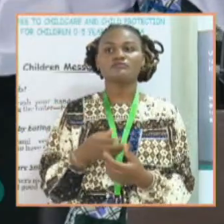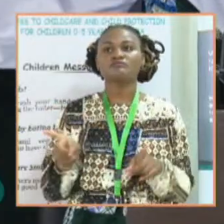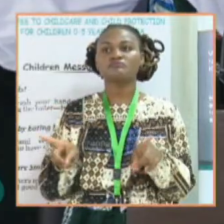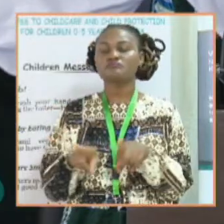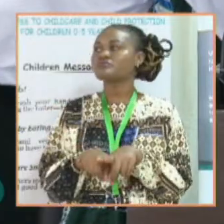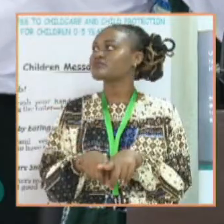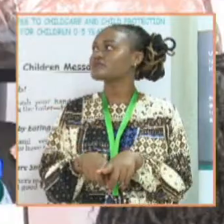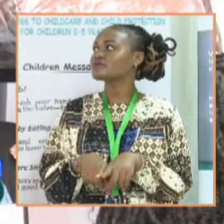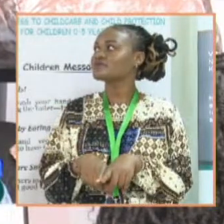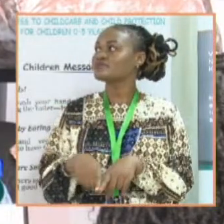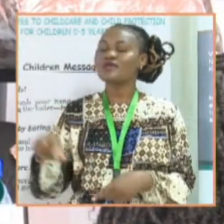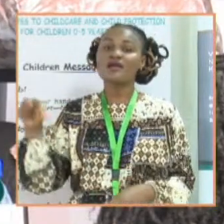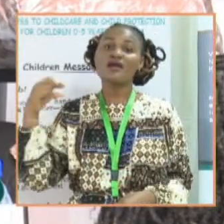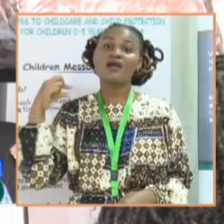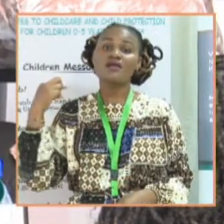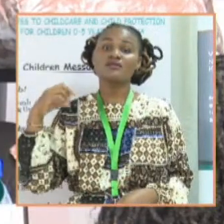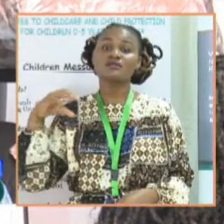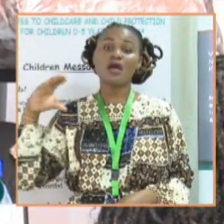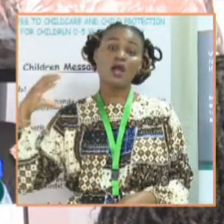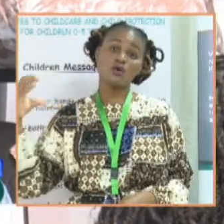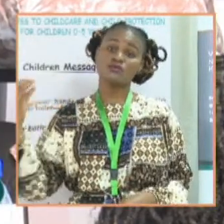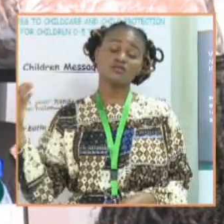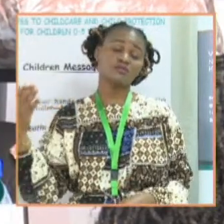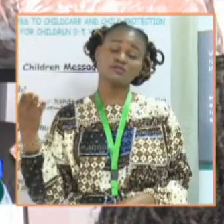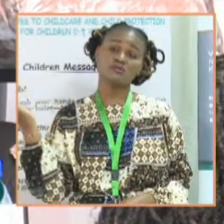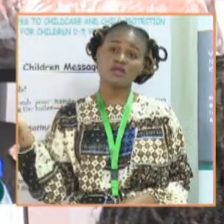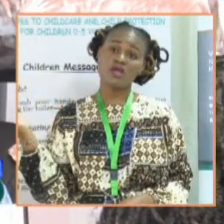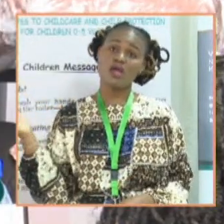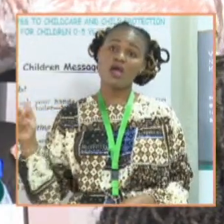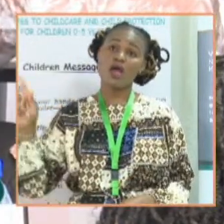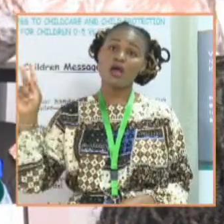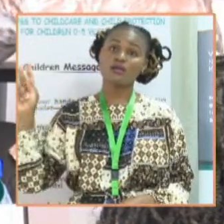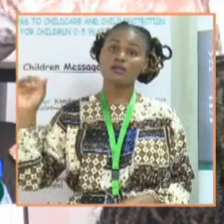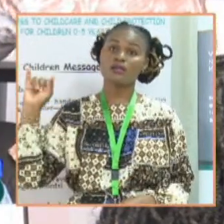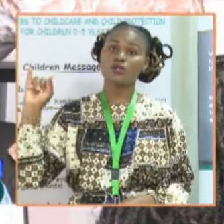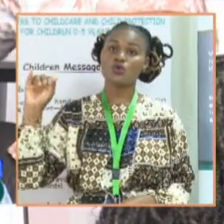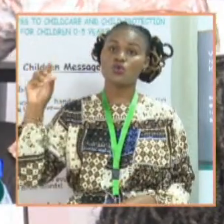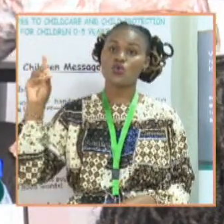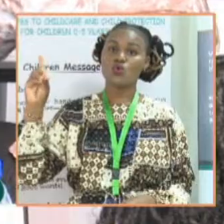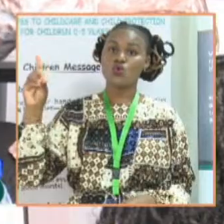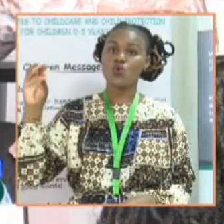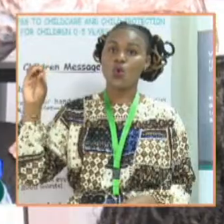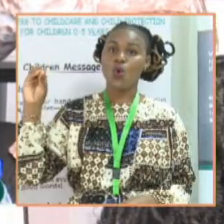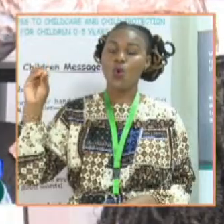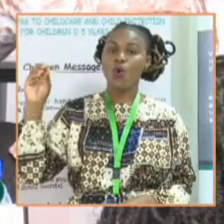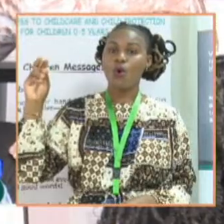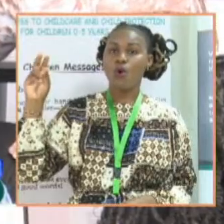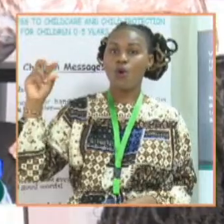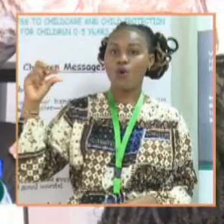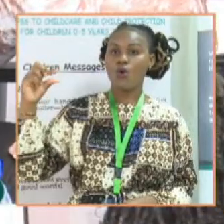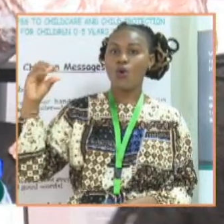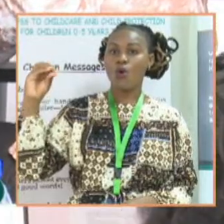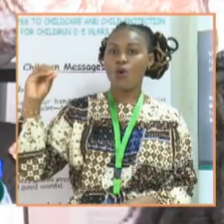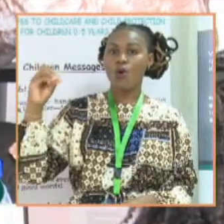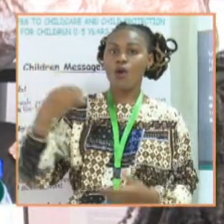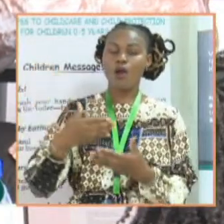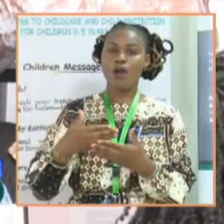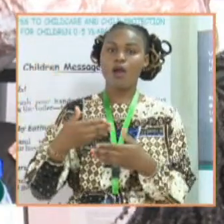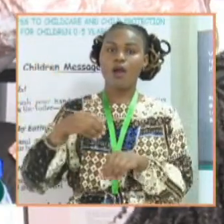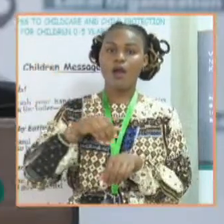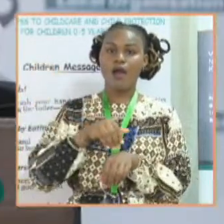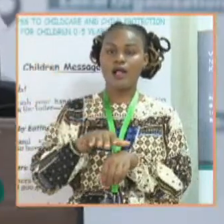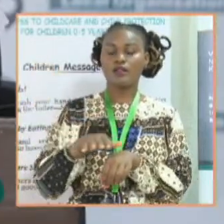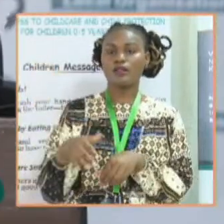of Garissa has its booth as well. We have Kidogo Early Years, we have Path, we have Aga Khan Foundation, we have Save